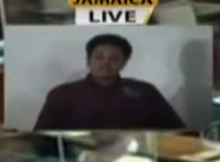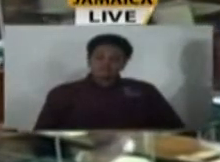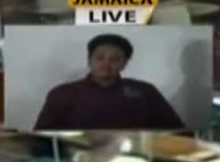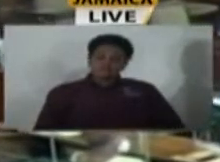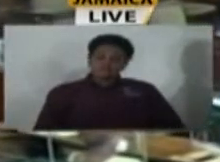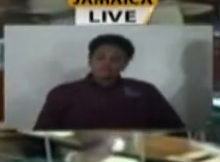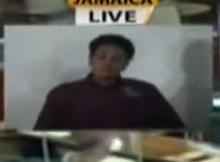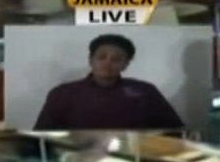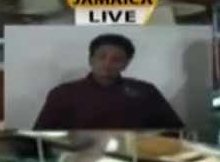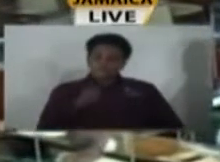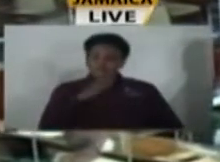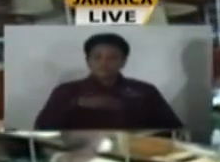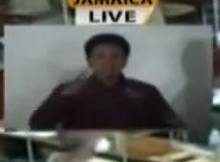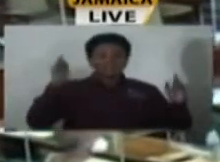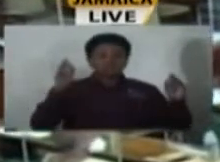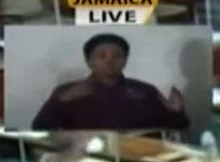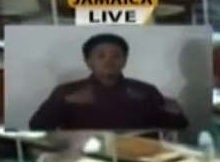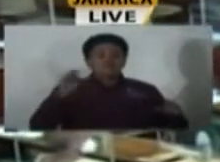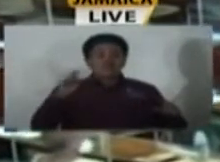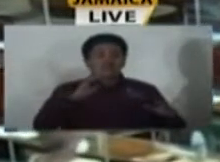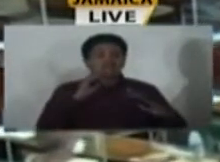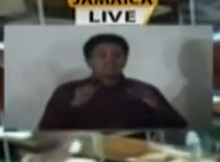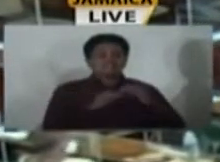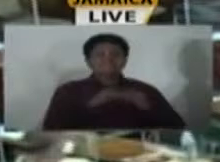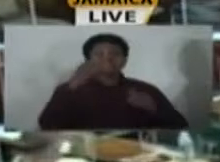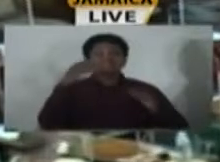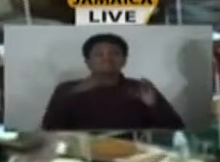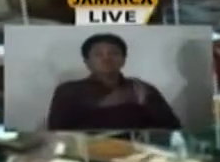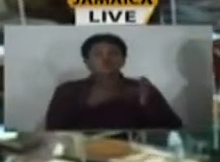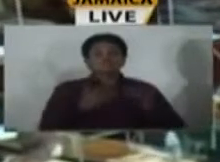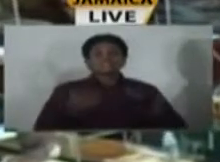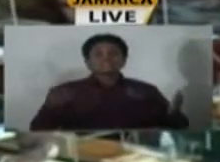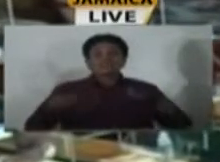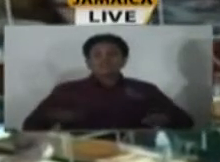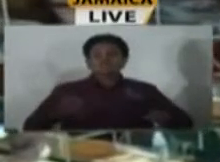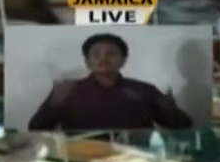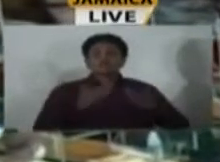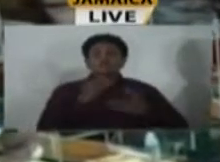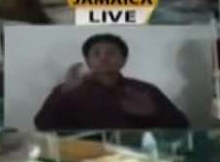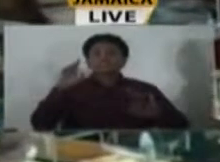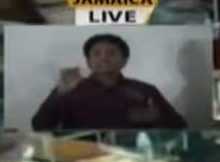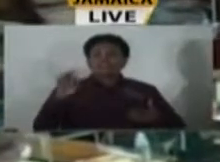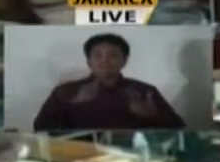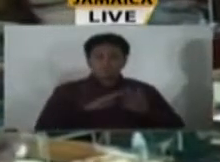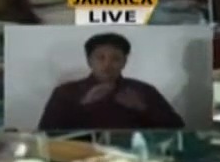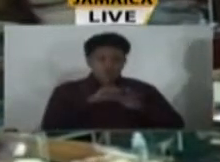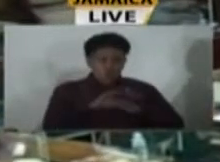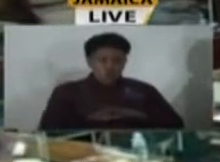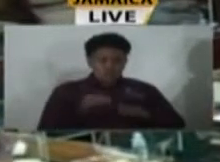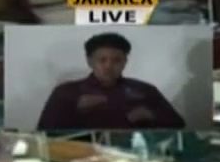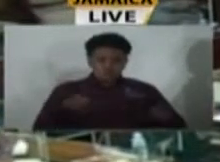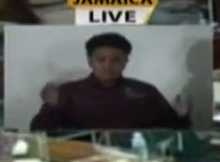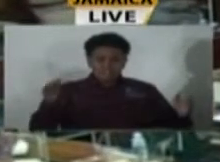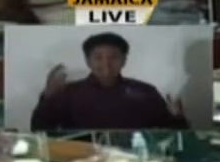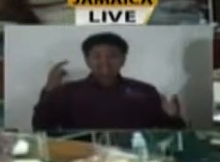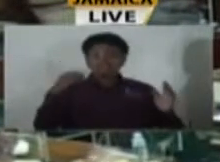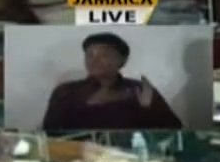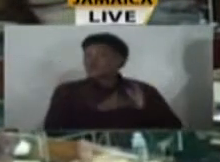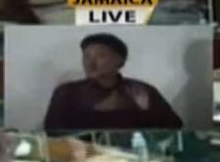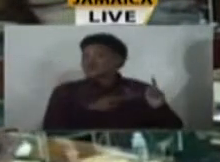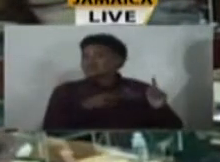Madam Speaker, there'll be an additional 17,000 devices through the CDF and through councillors. That's